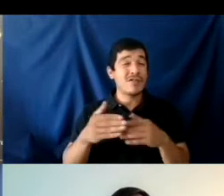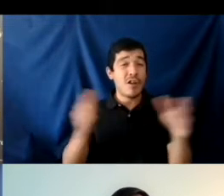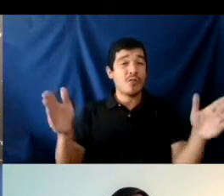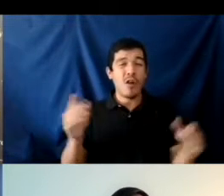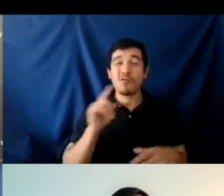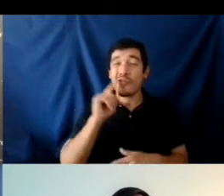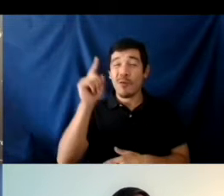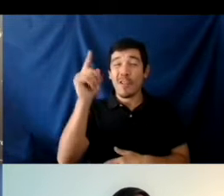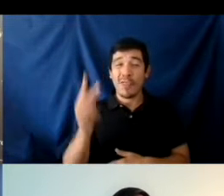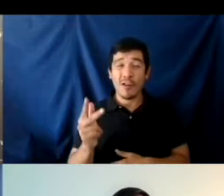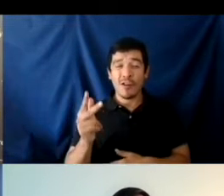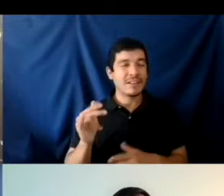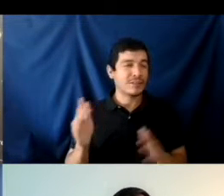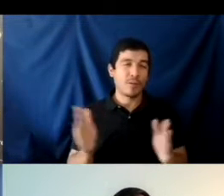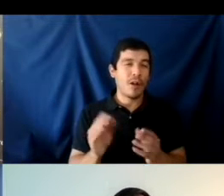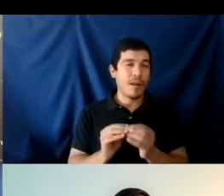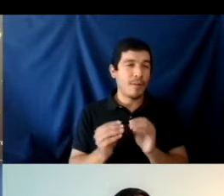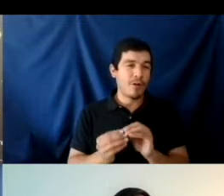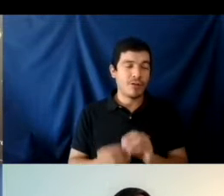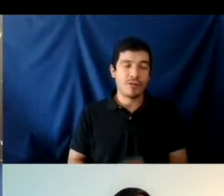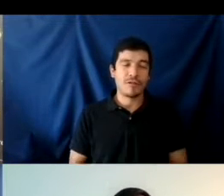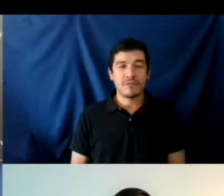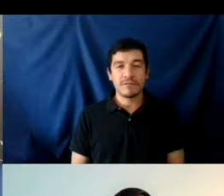1/3. Next slide.